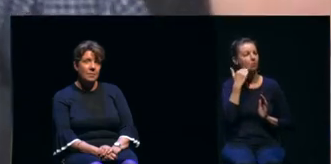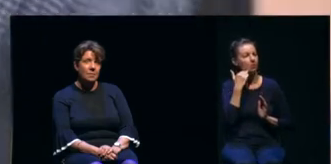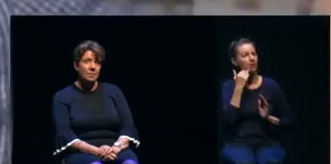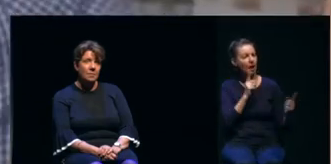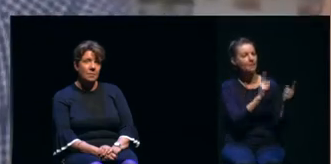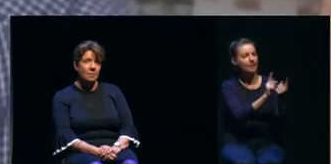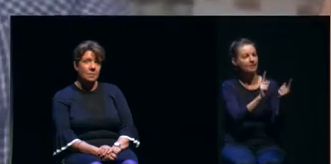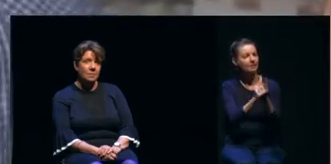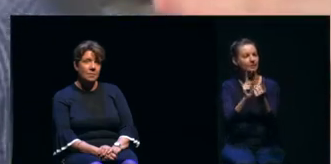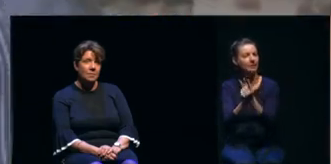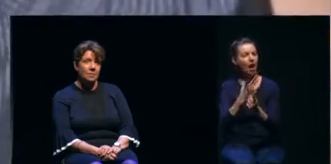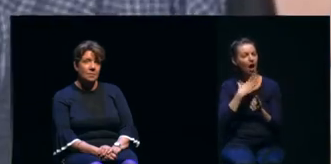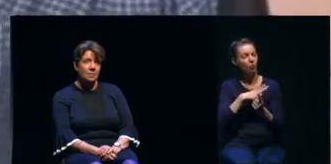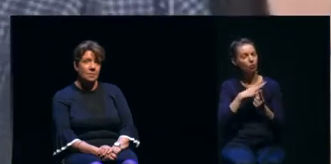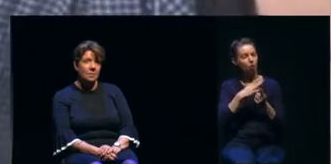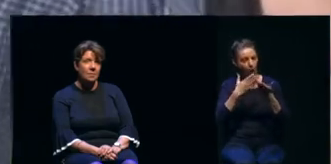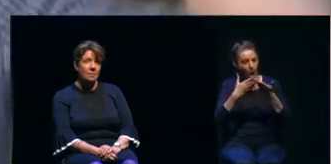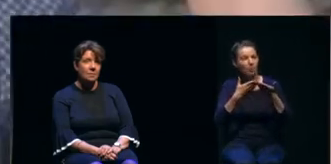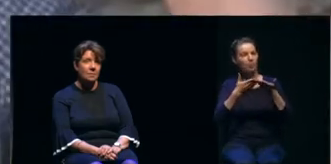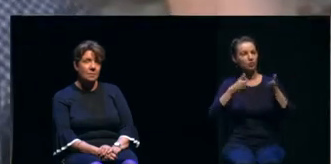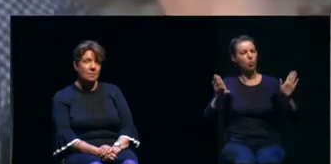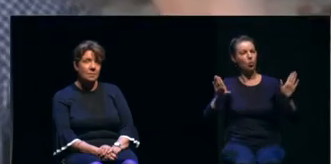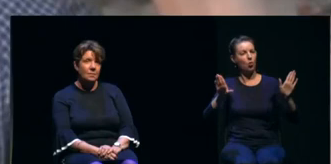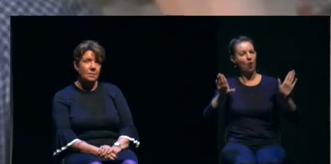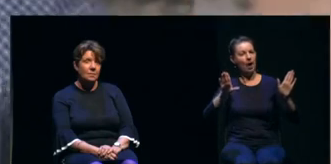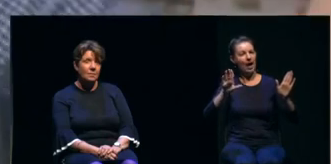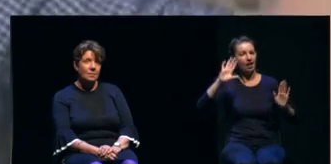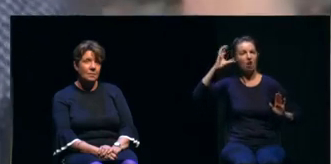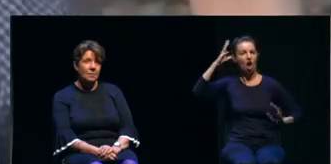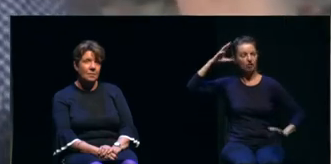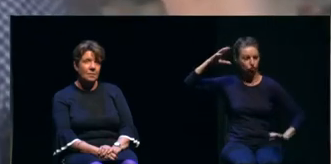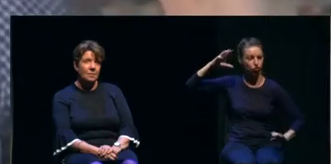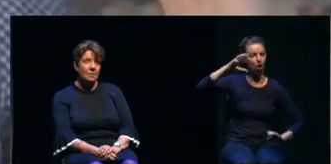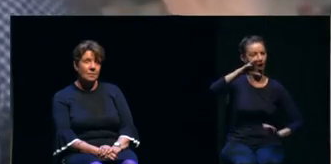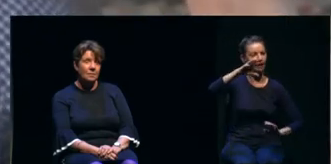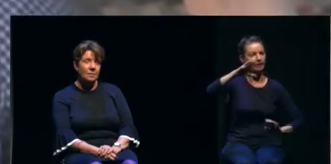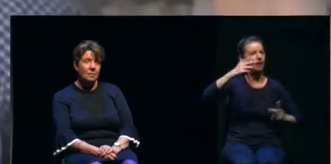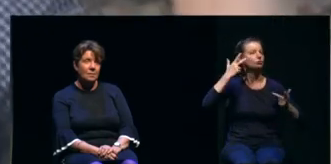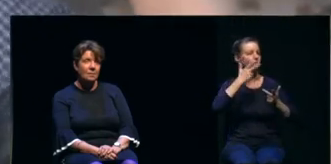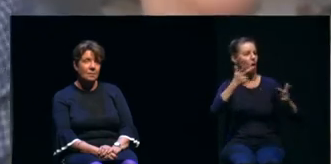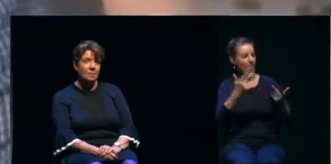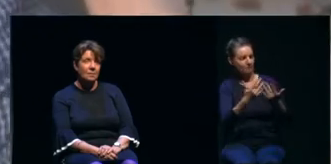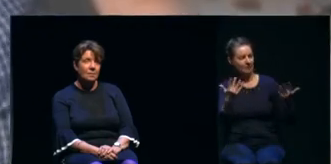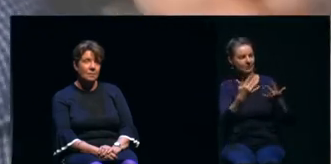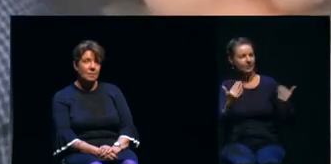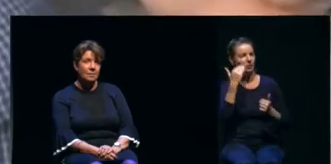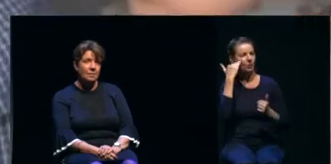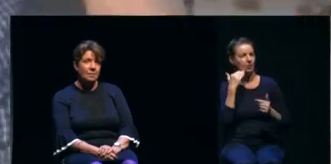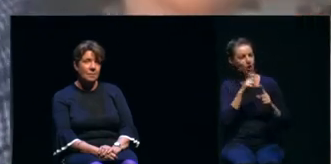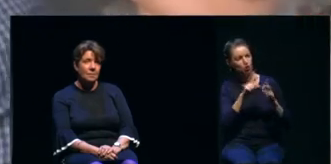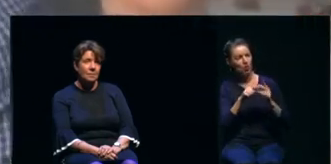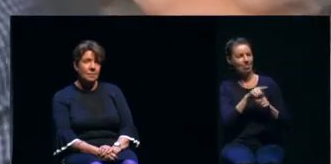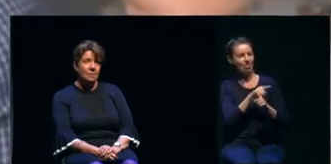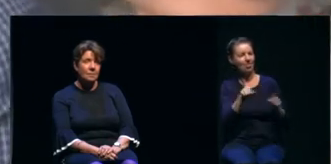door and shine a light into a house and go, stuff's happening here. Millions of women are doing this stuff and they are